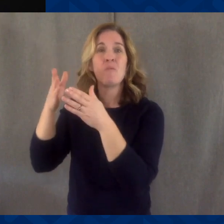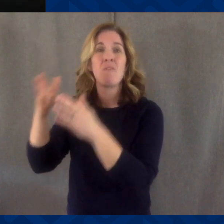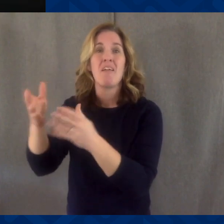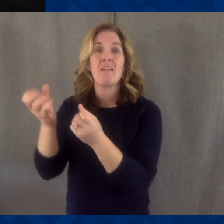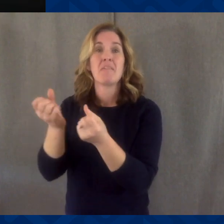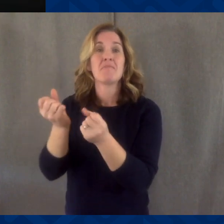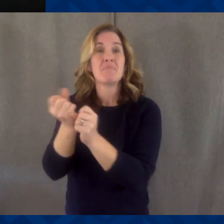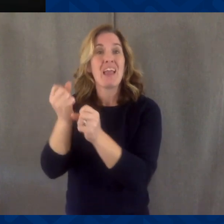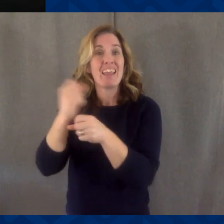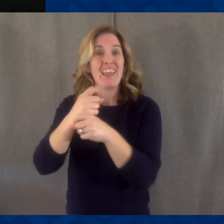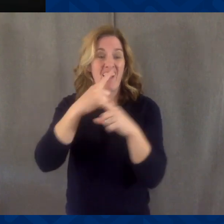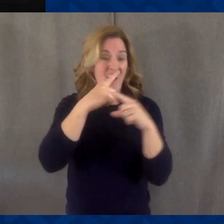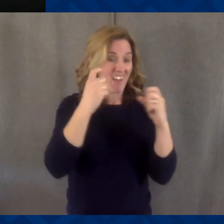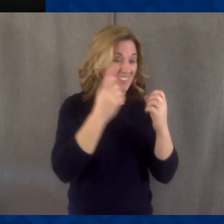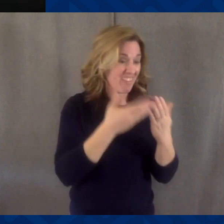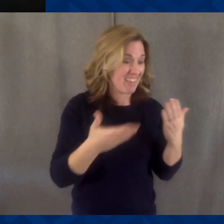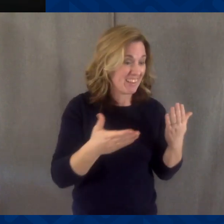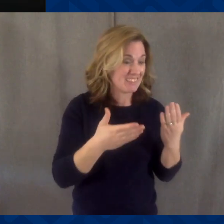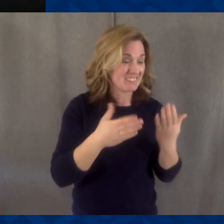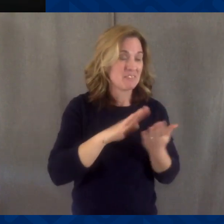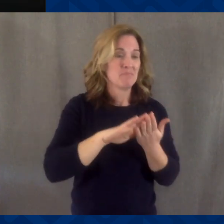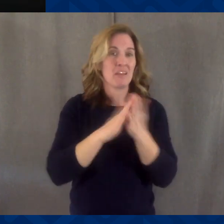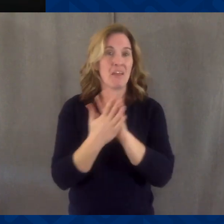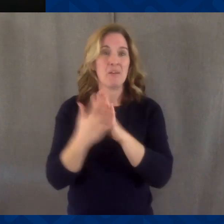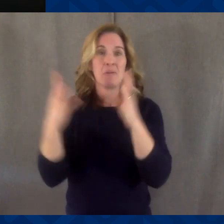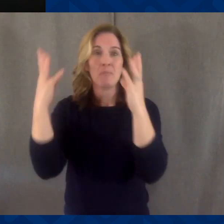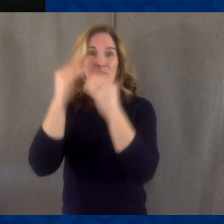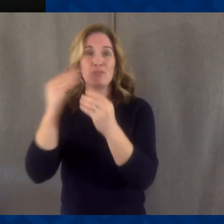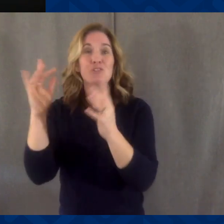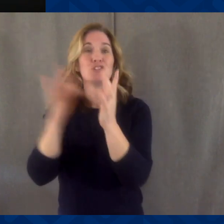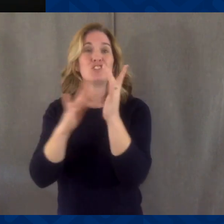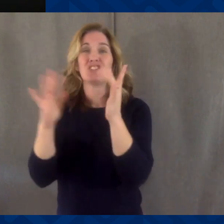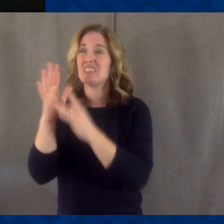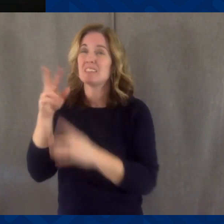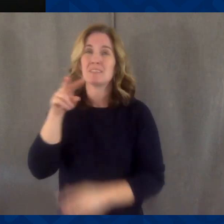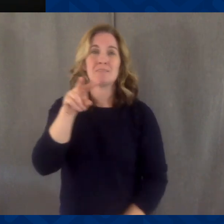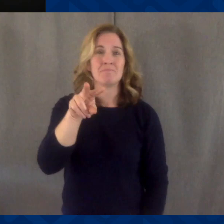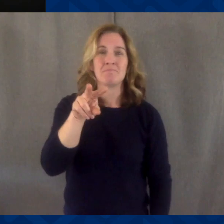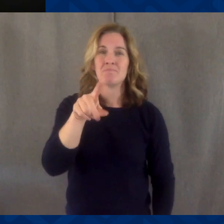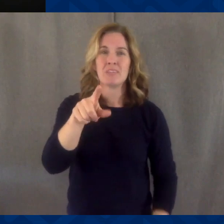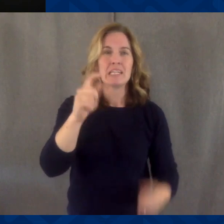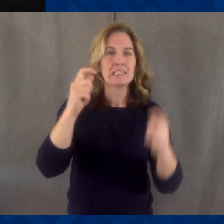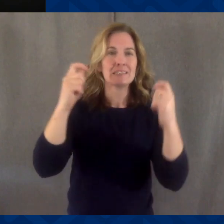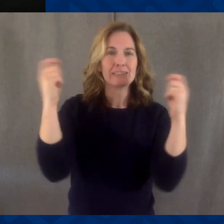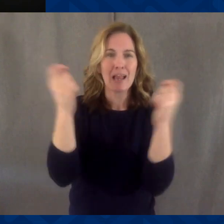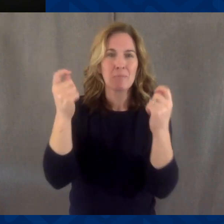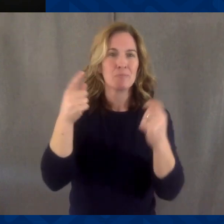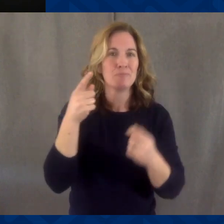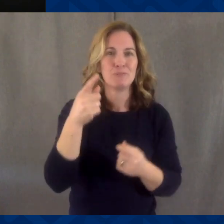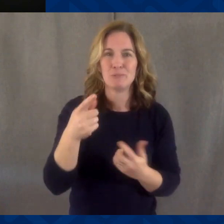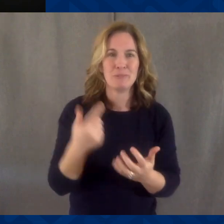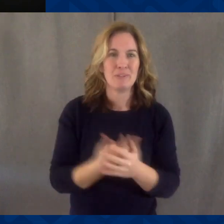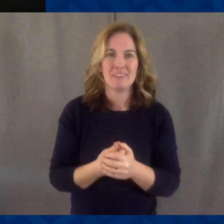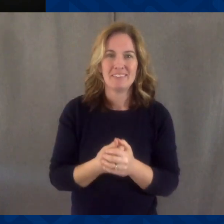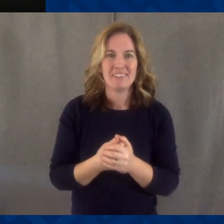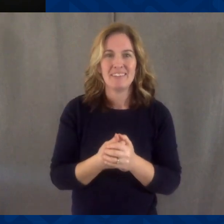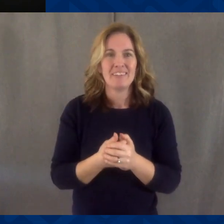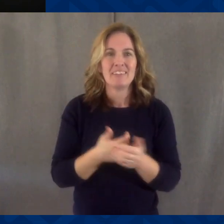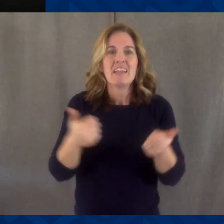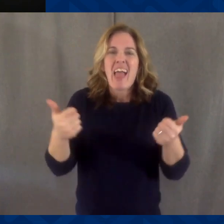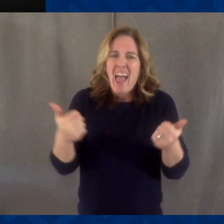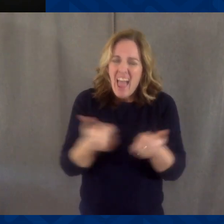beautiful. Jesus celebrates you because he makes all things new. The Pharisees, remember, they were